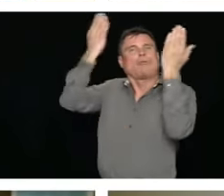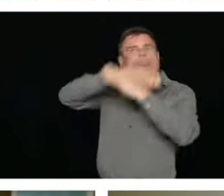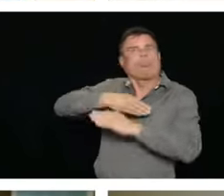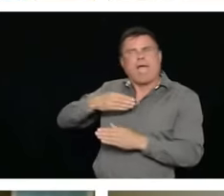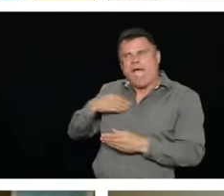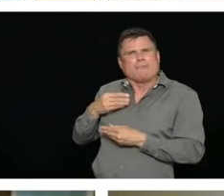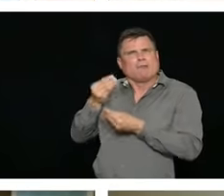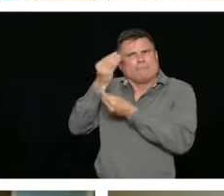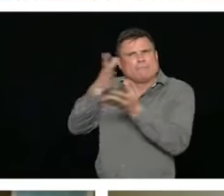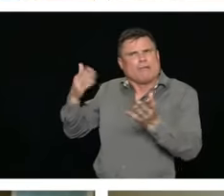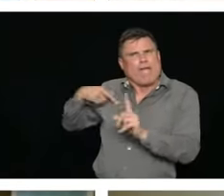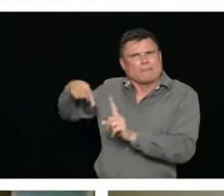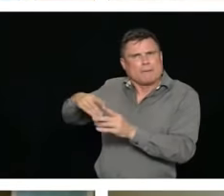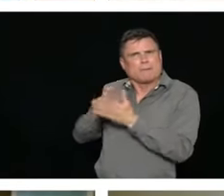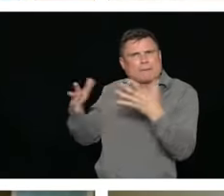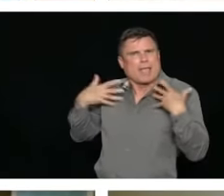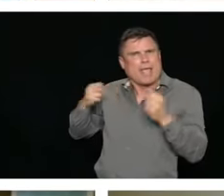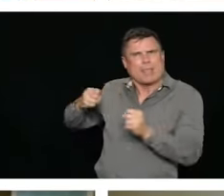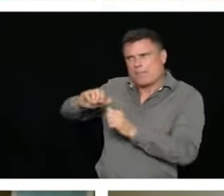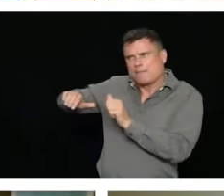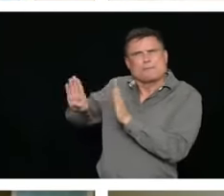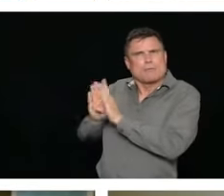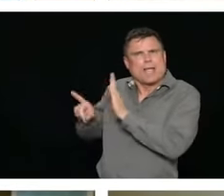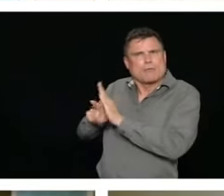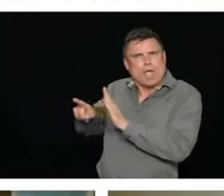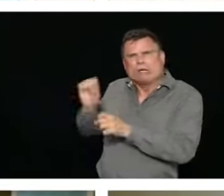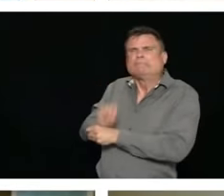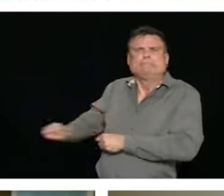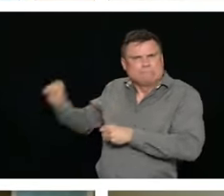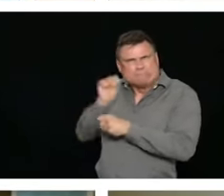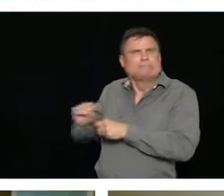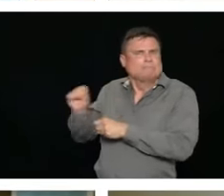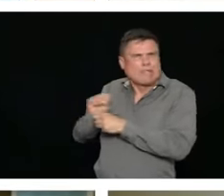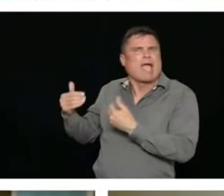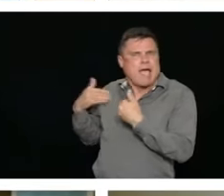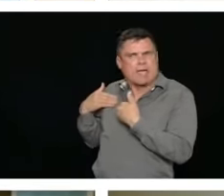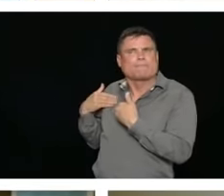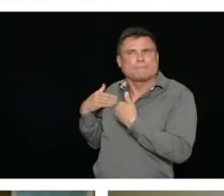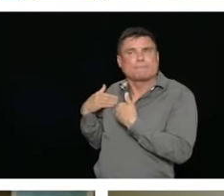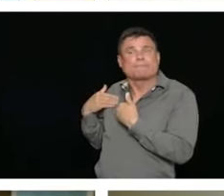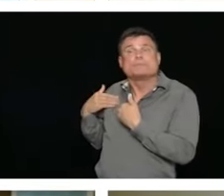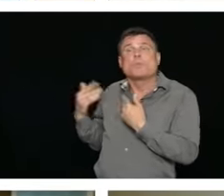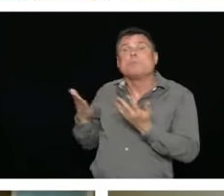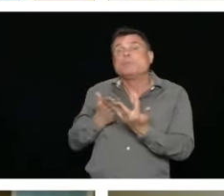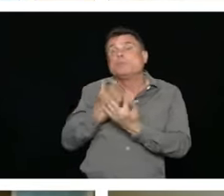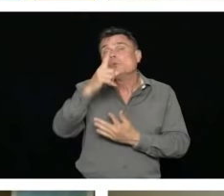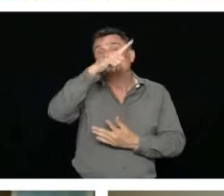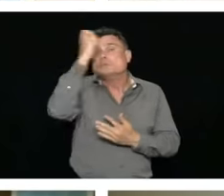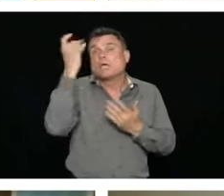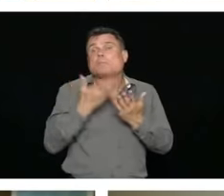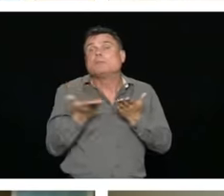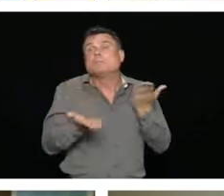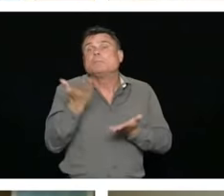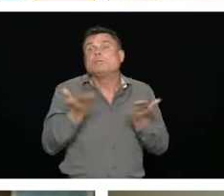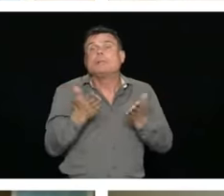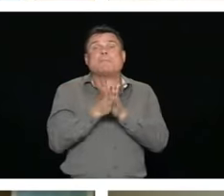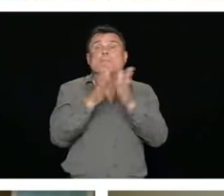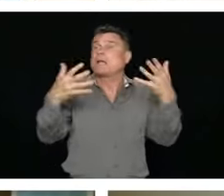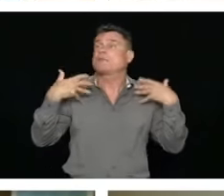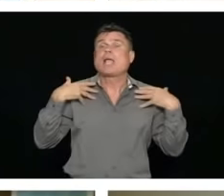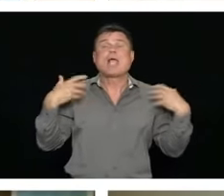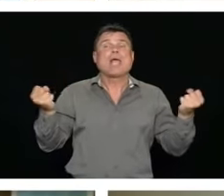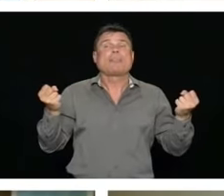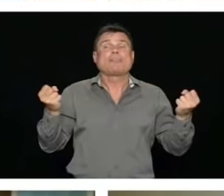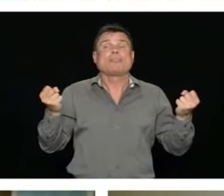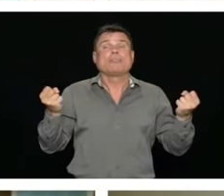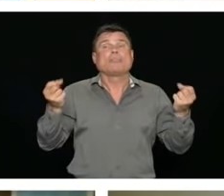month. So in the fall, well, we already know there will be an increase in cases. This virus is here, it's not going